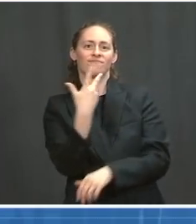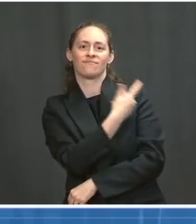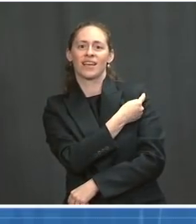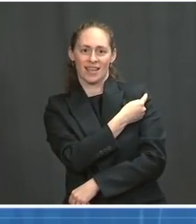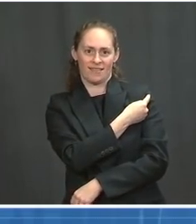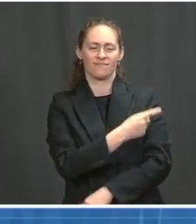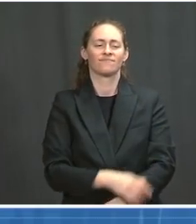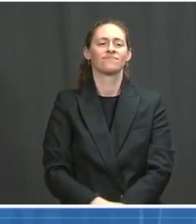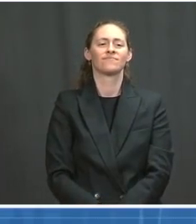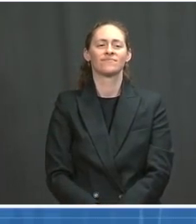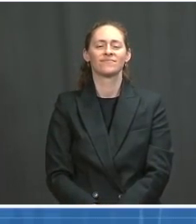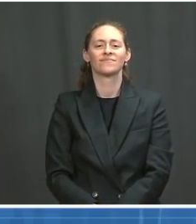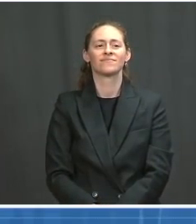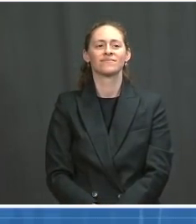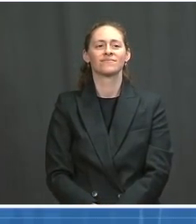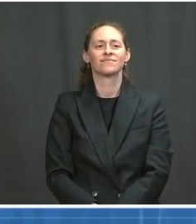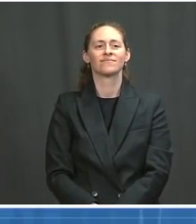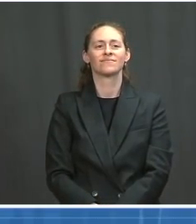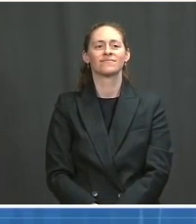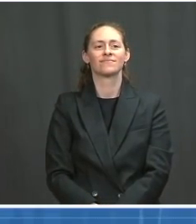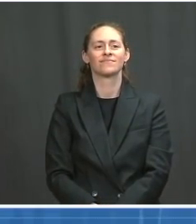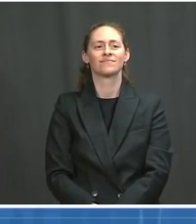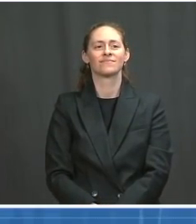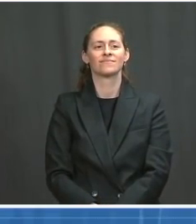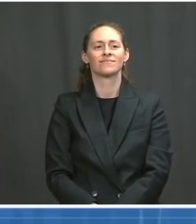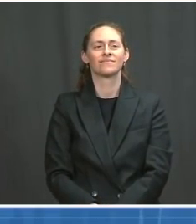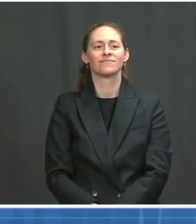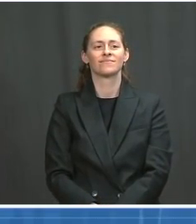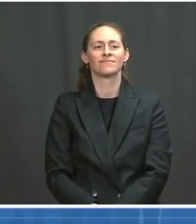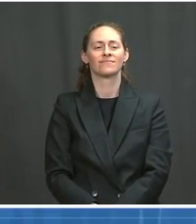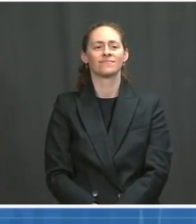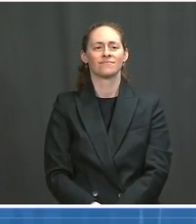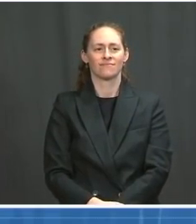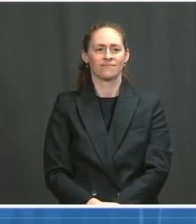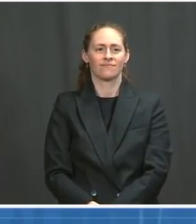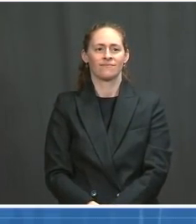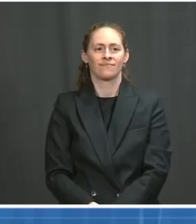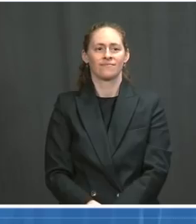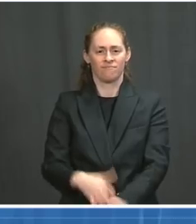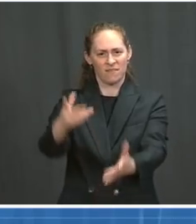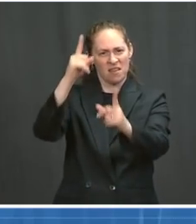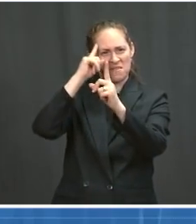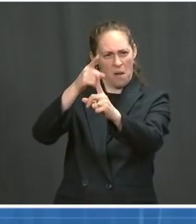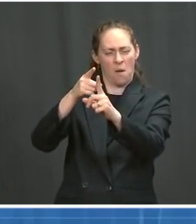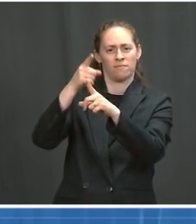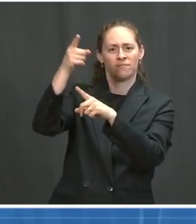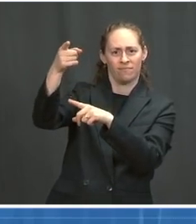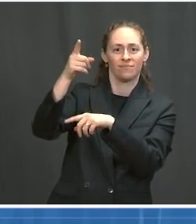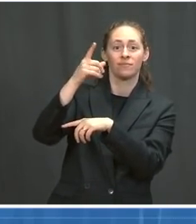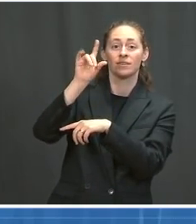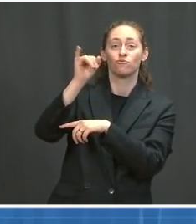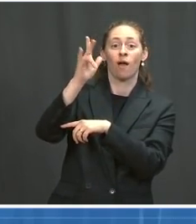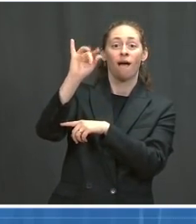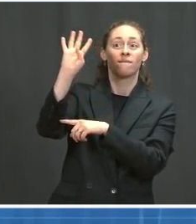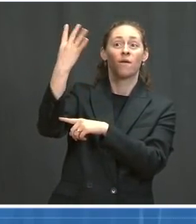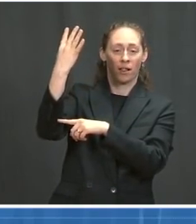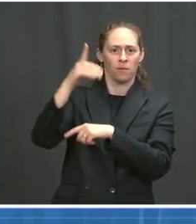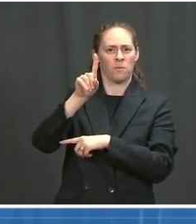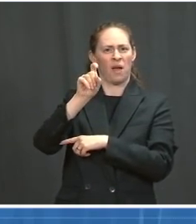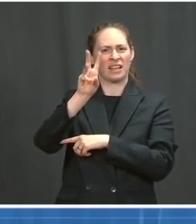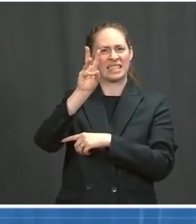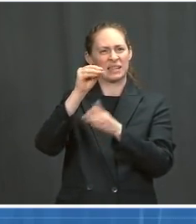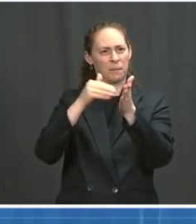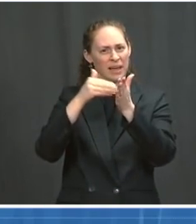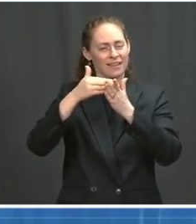July 4th, Independence Day. That's roughly 100 million shots in 60 days between May 4th and